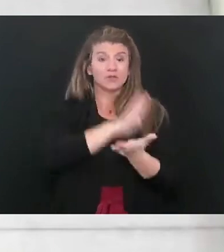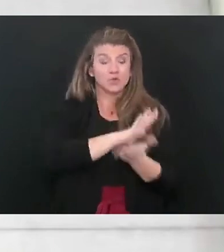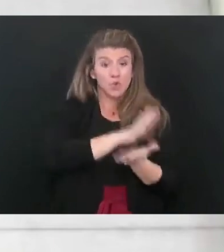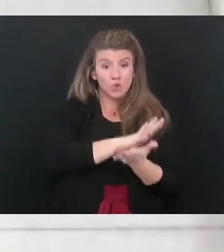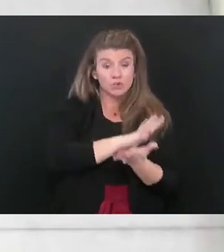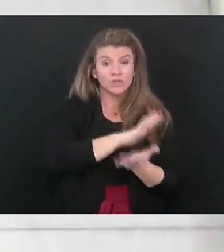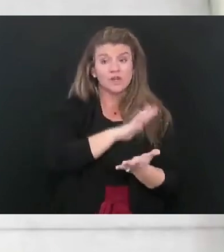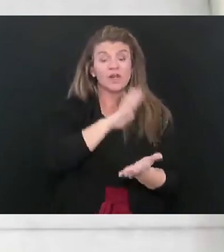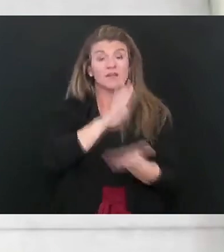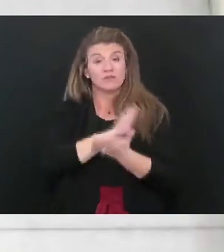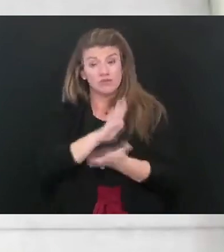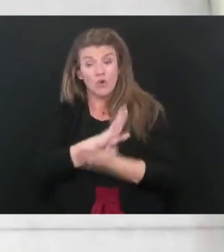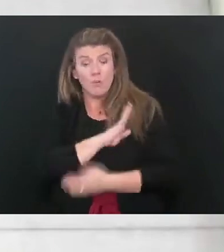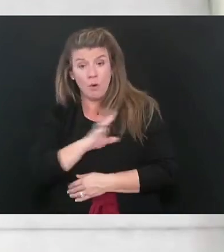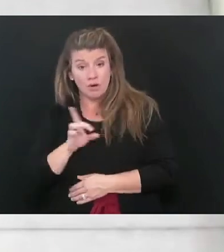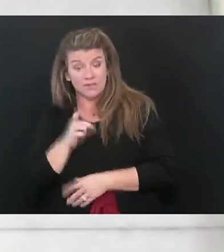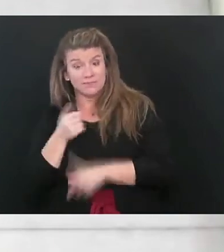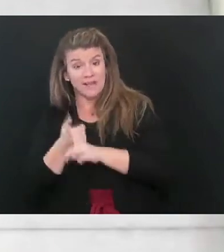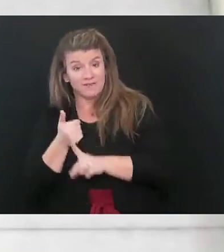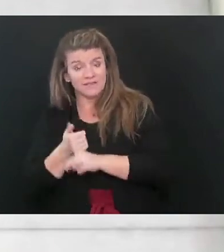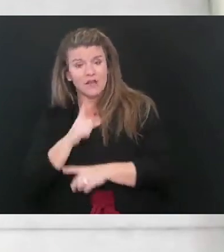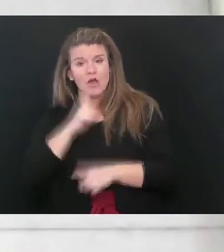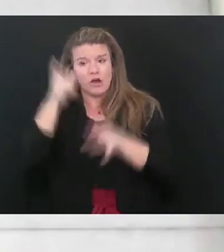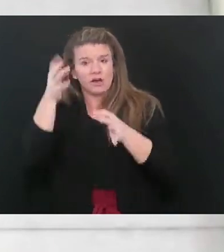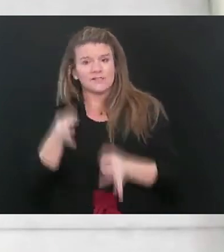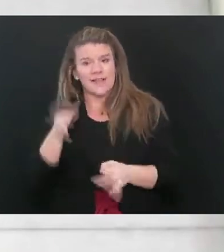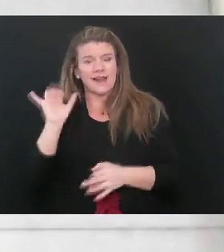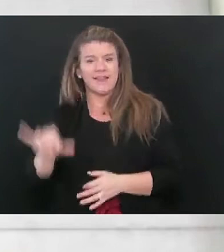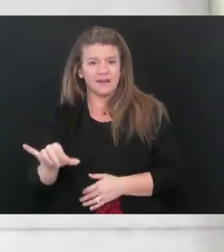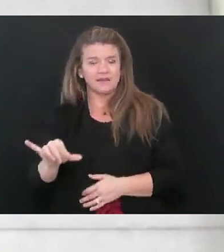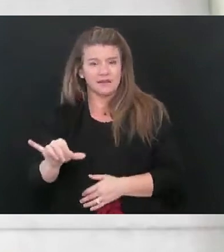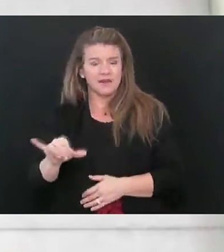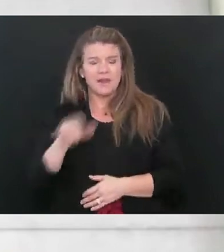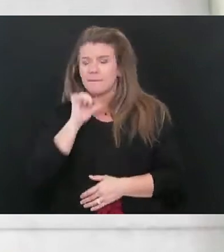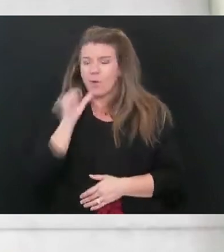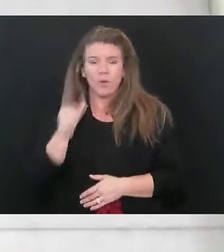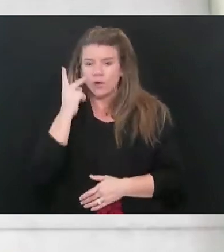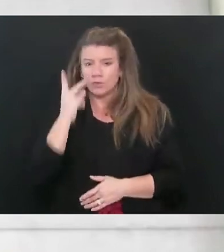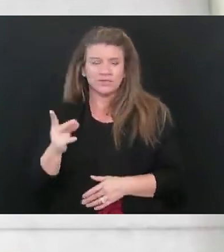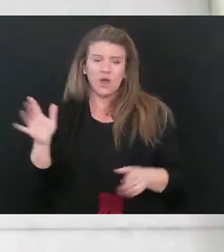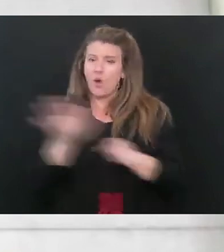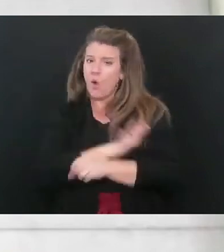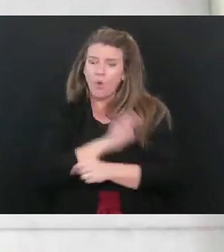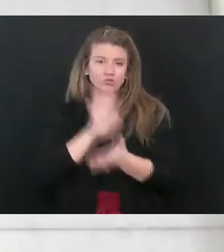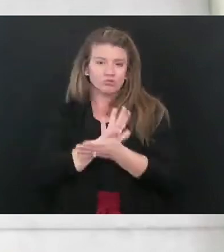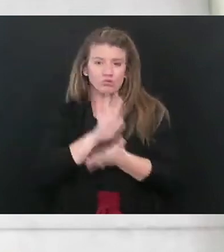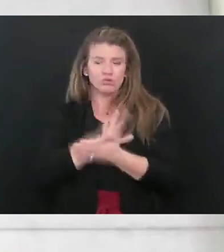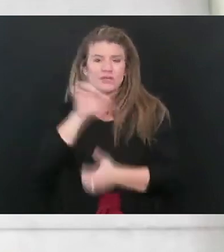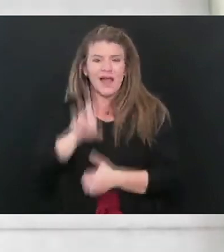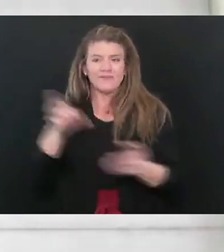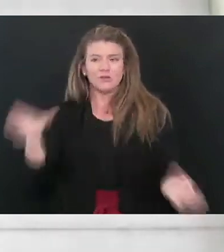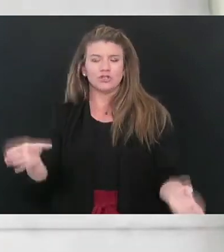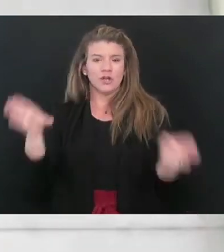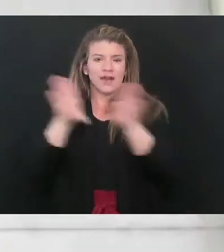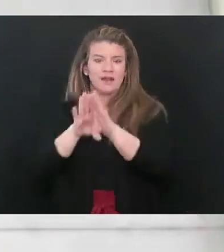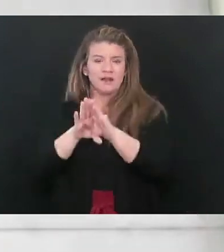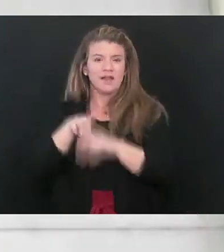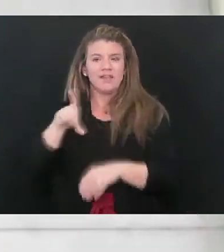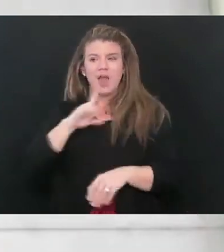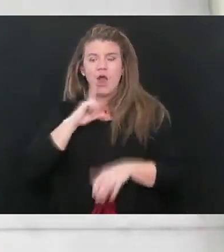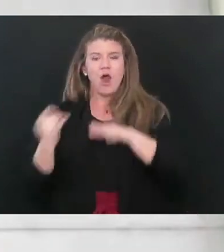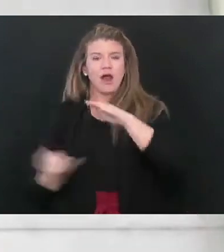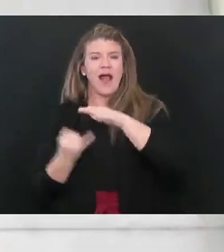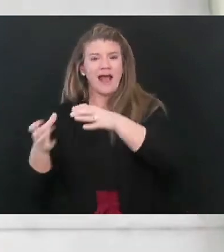the school boards themselves are, deciding that. But we don't see entire schools having to shut down either. They're just isolating